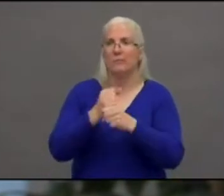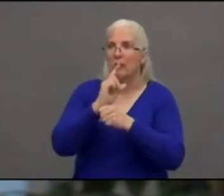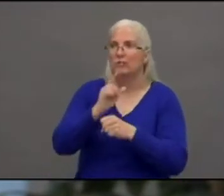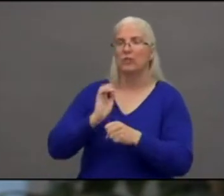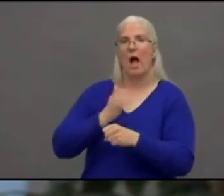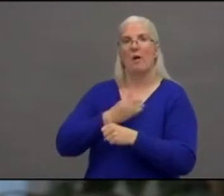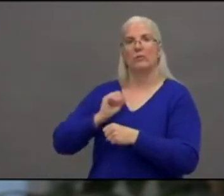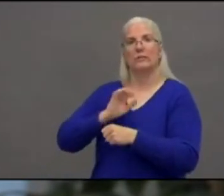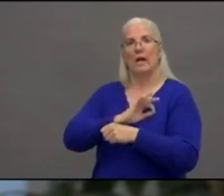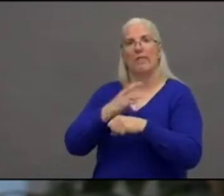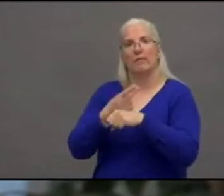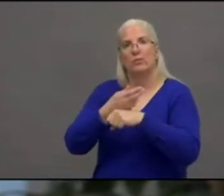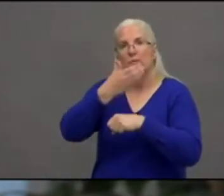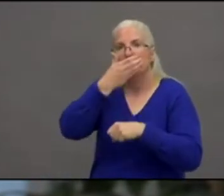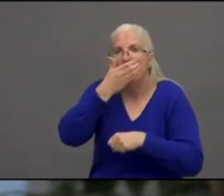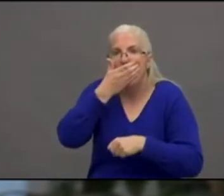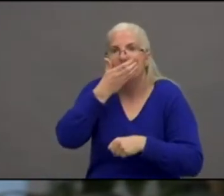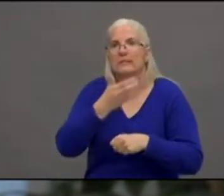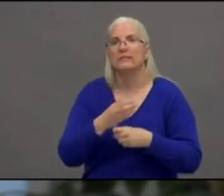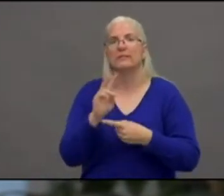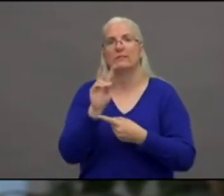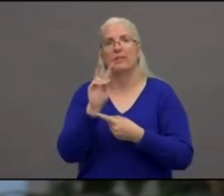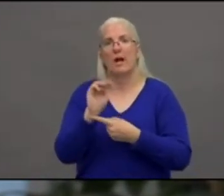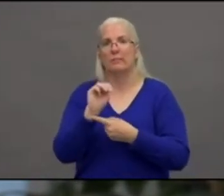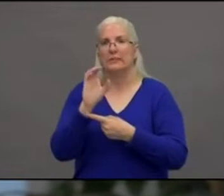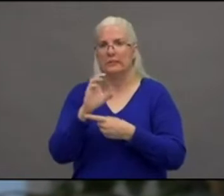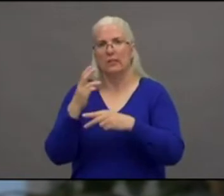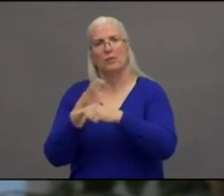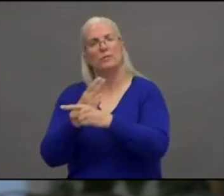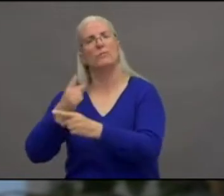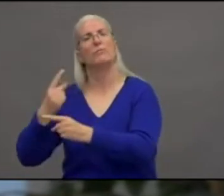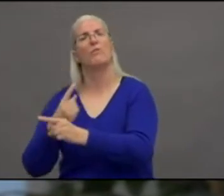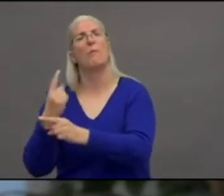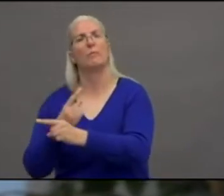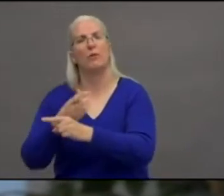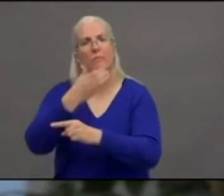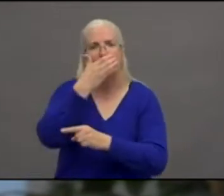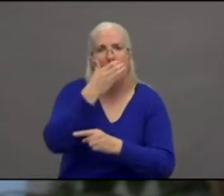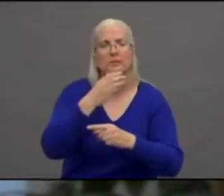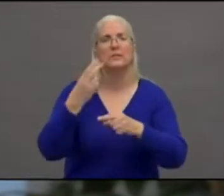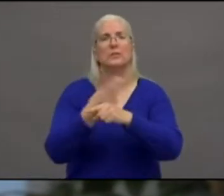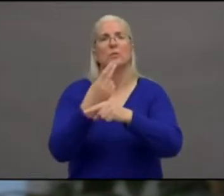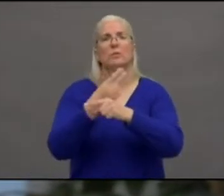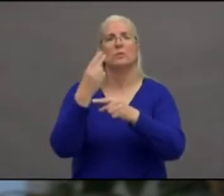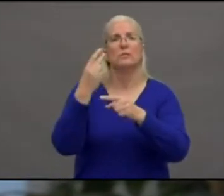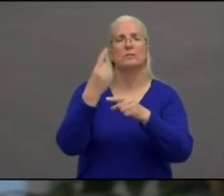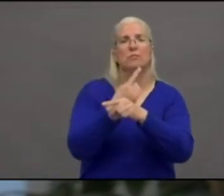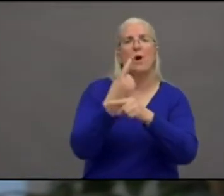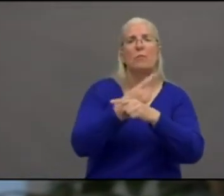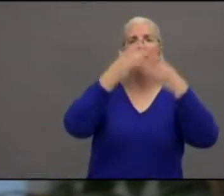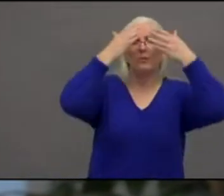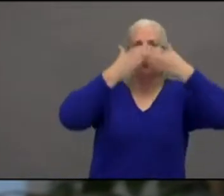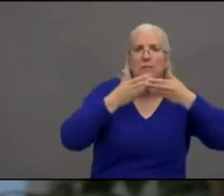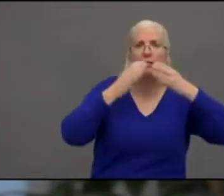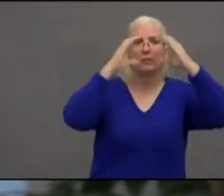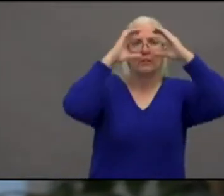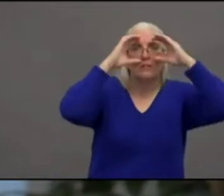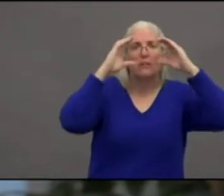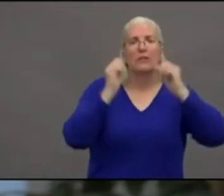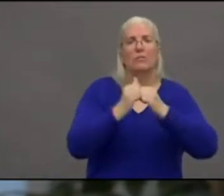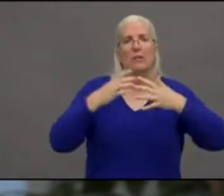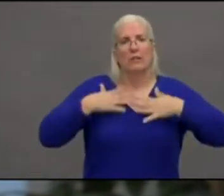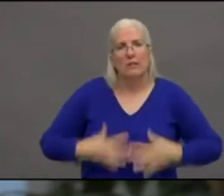greater, the proper face shields, glasses, goggles, gowns, and we're able to treat